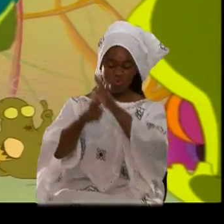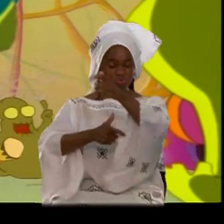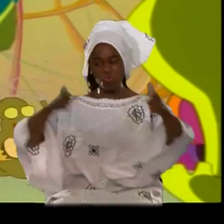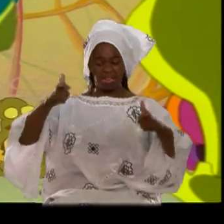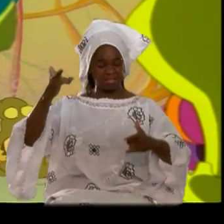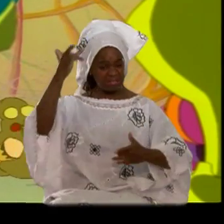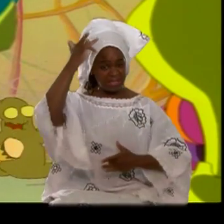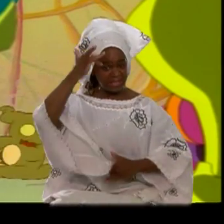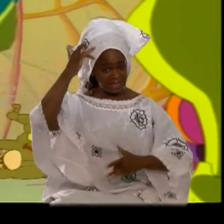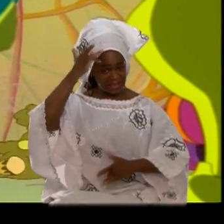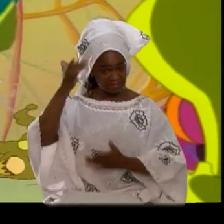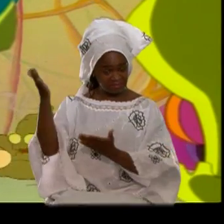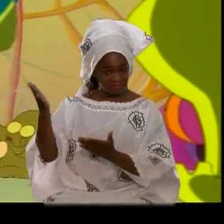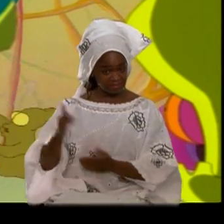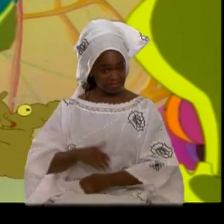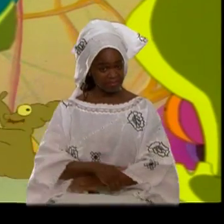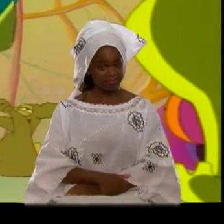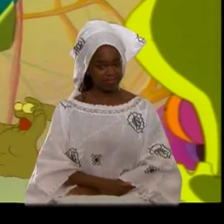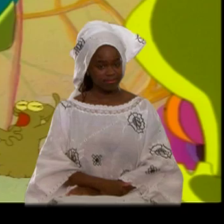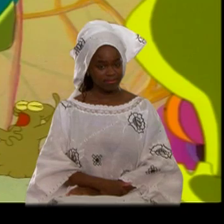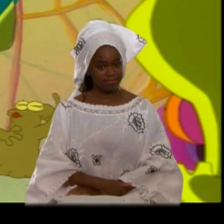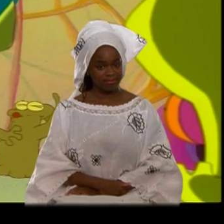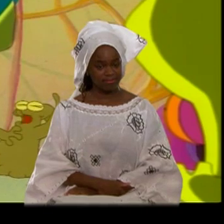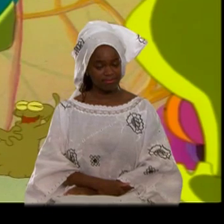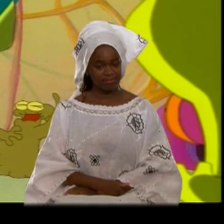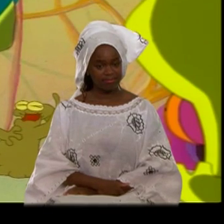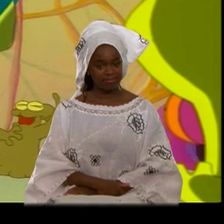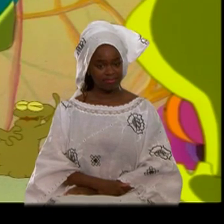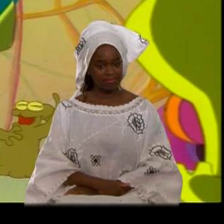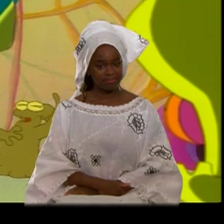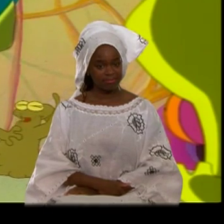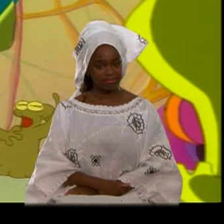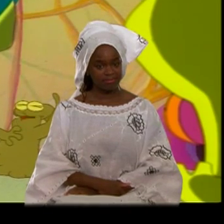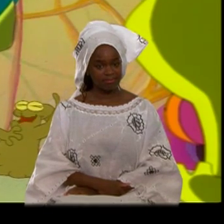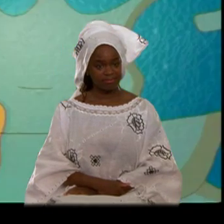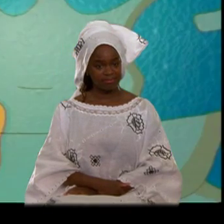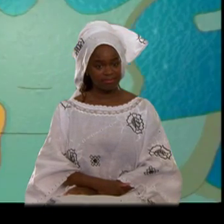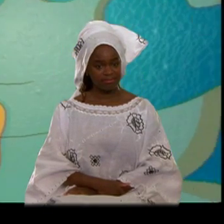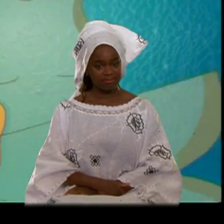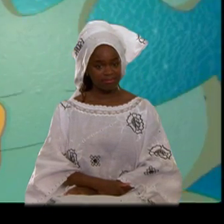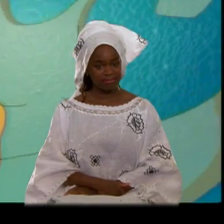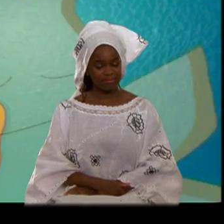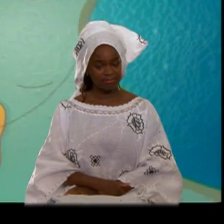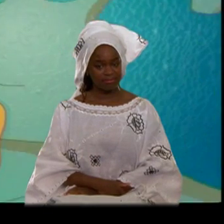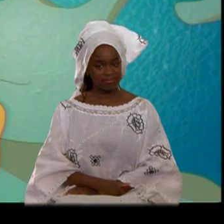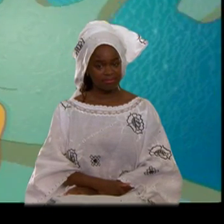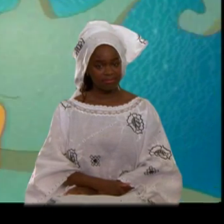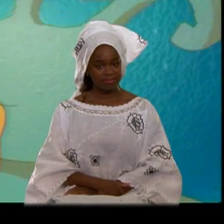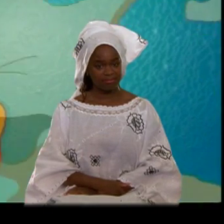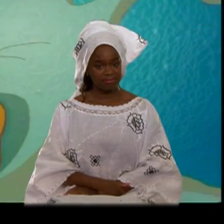Yes, welcome to the courtyard of Chief Tuberculosis, whose cruelty has made him one of the greatest